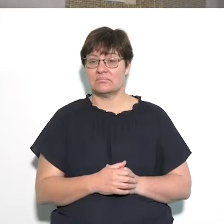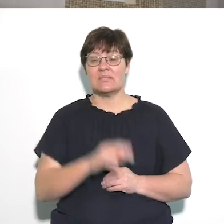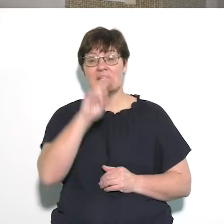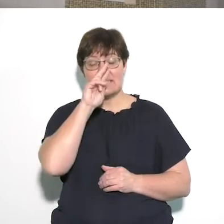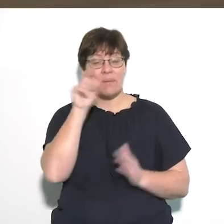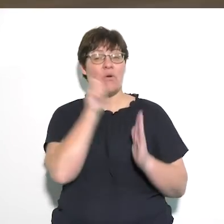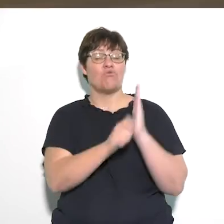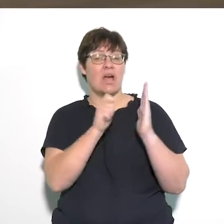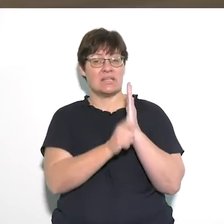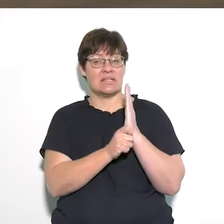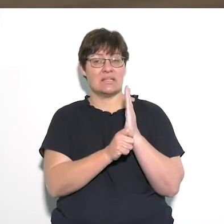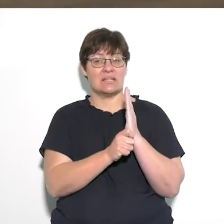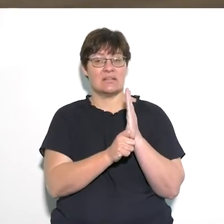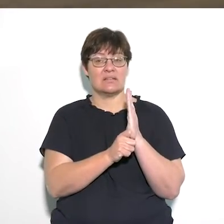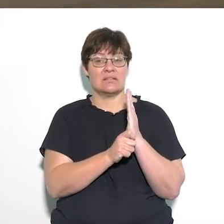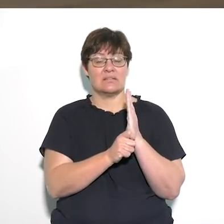you will see I have written